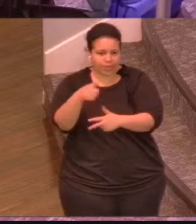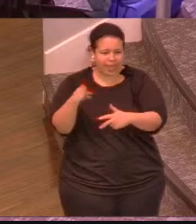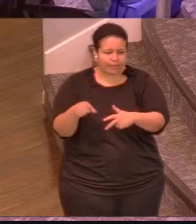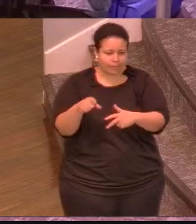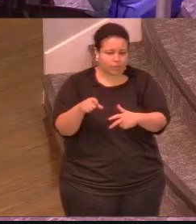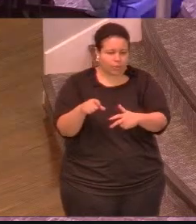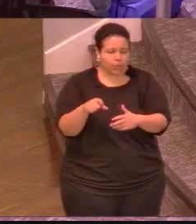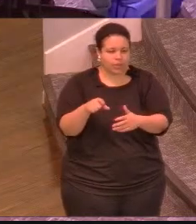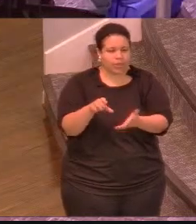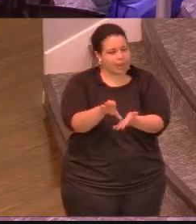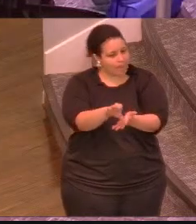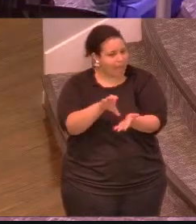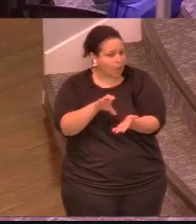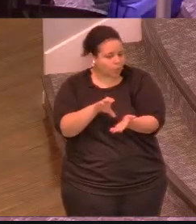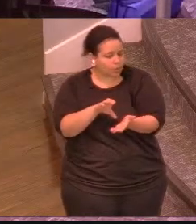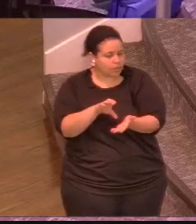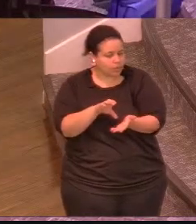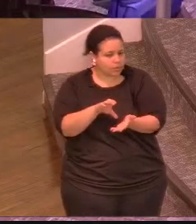of